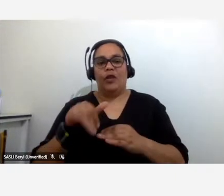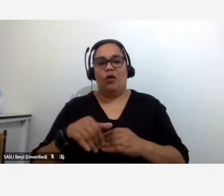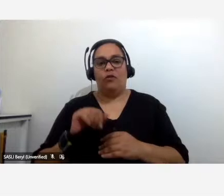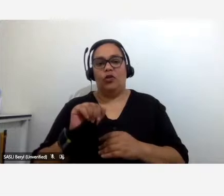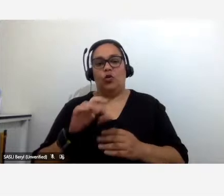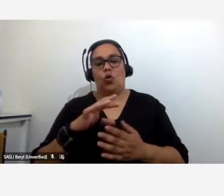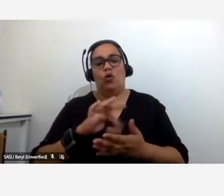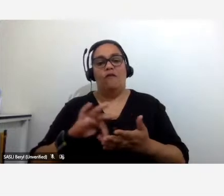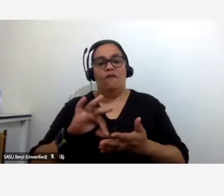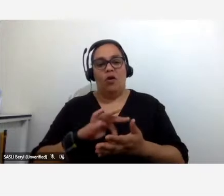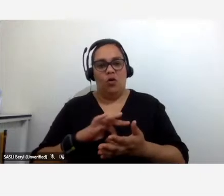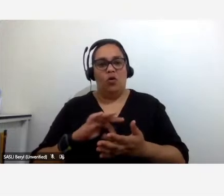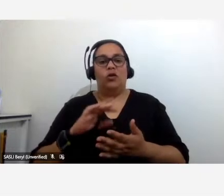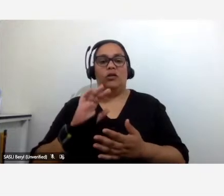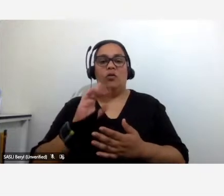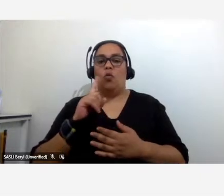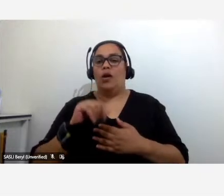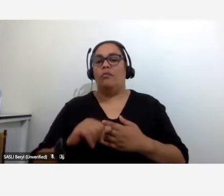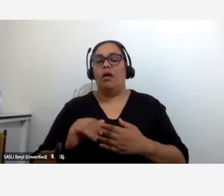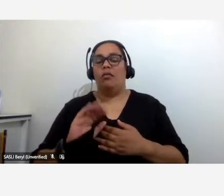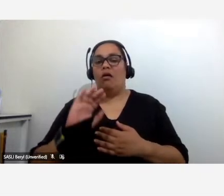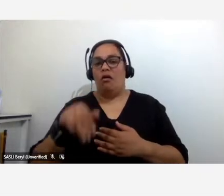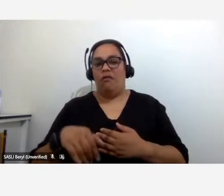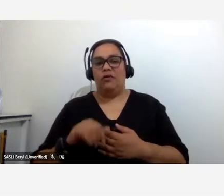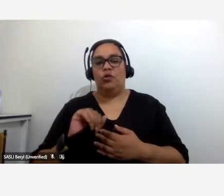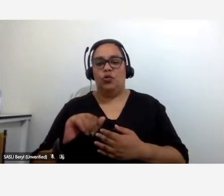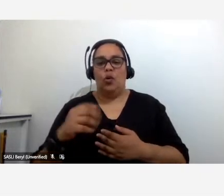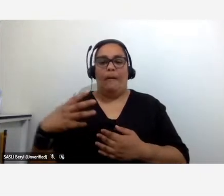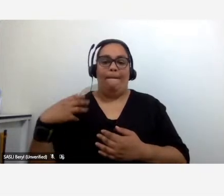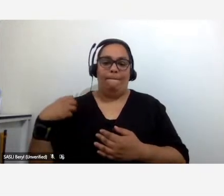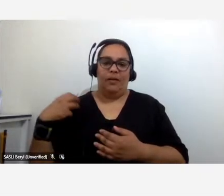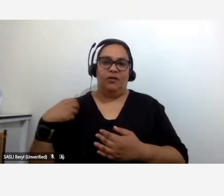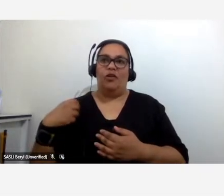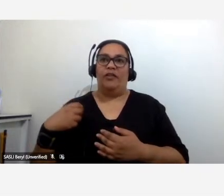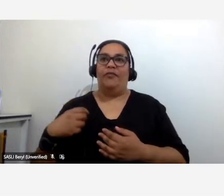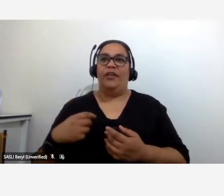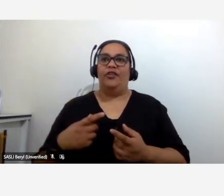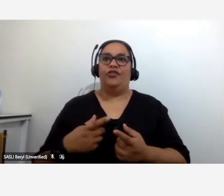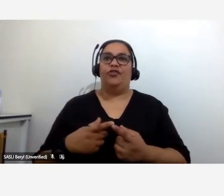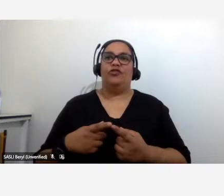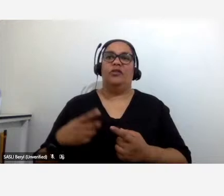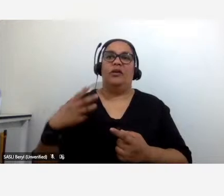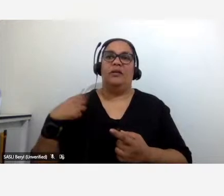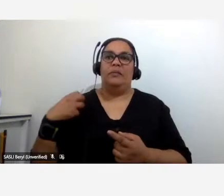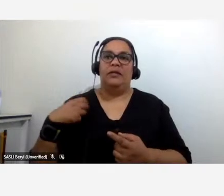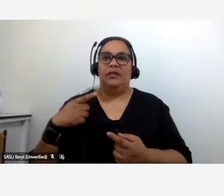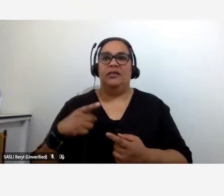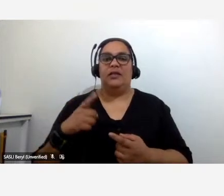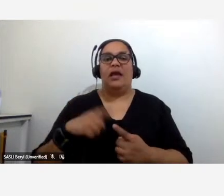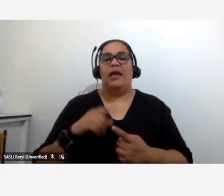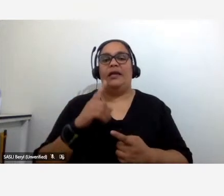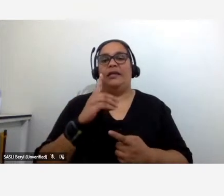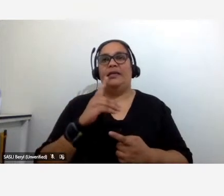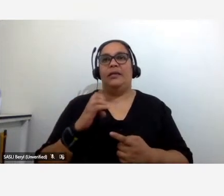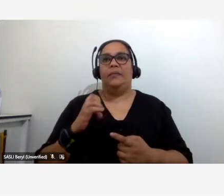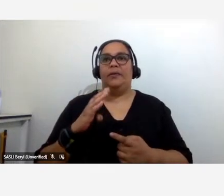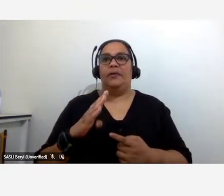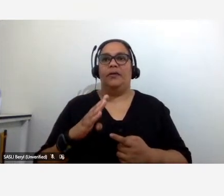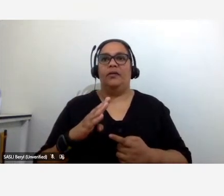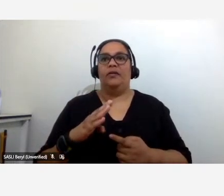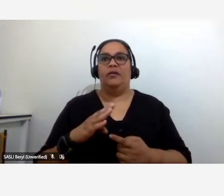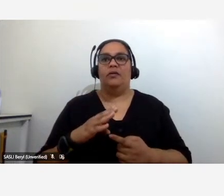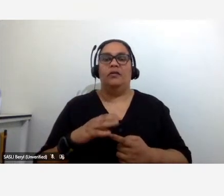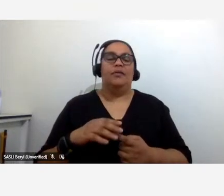the elections about a month ago, the Minister Gayton McKenzie and the DBE minister signed